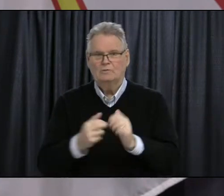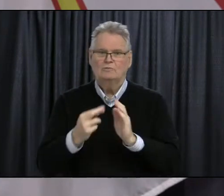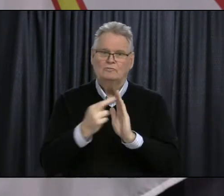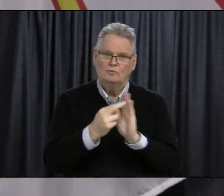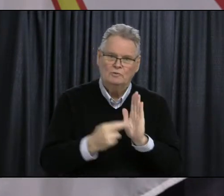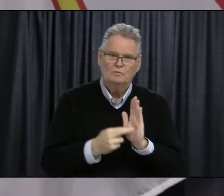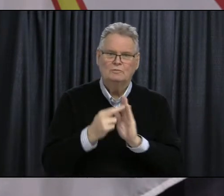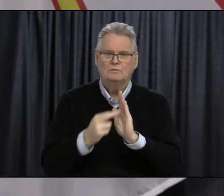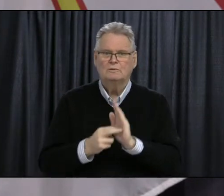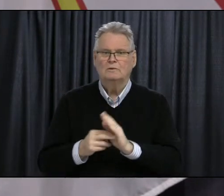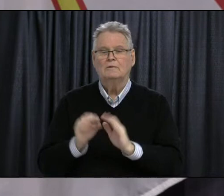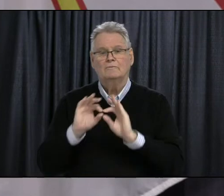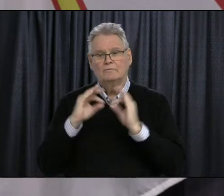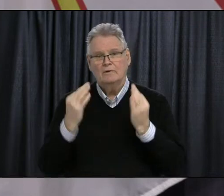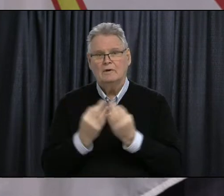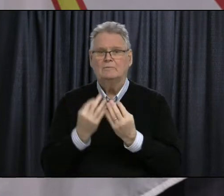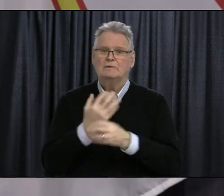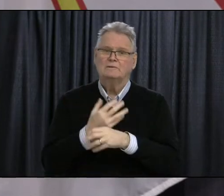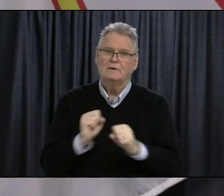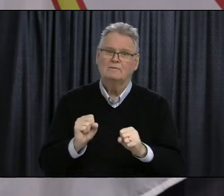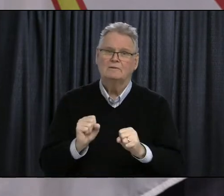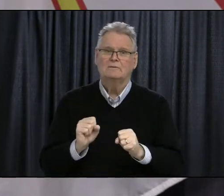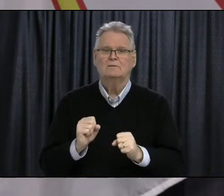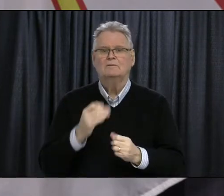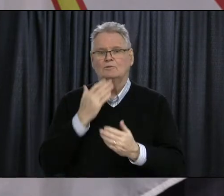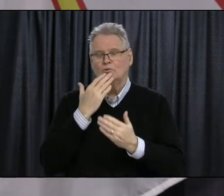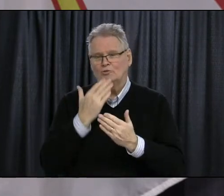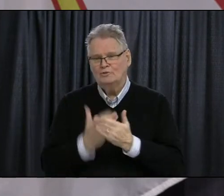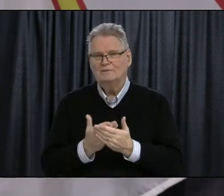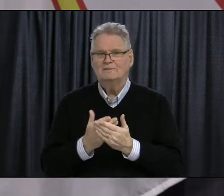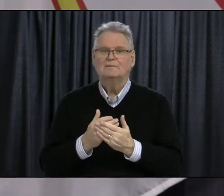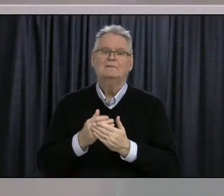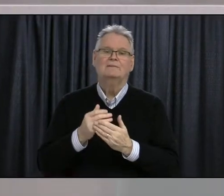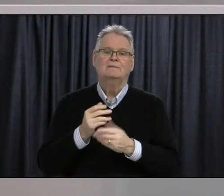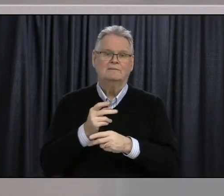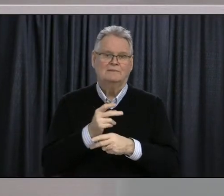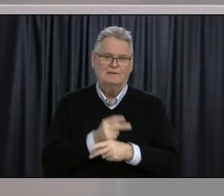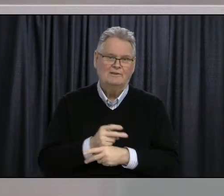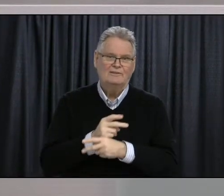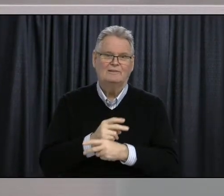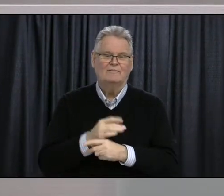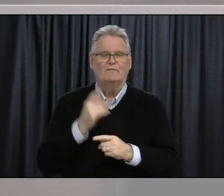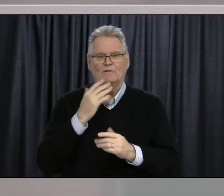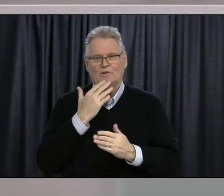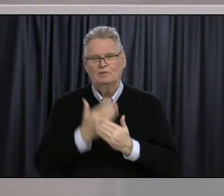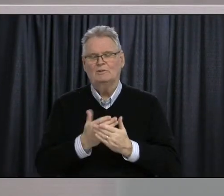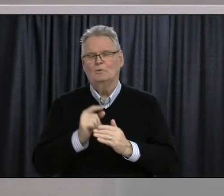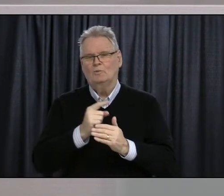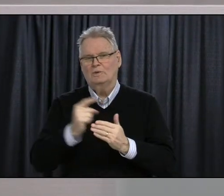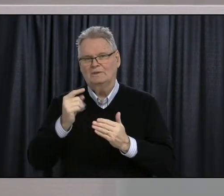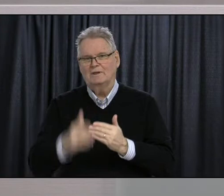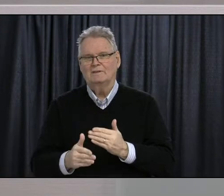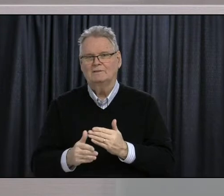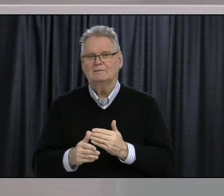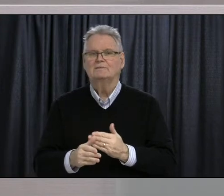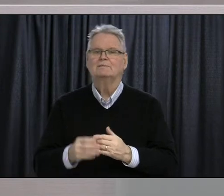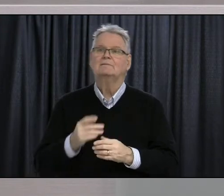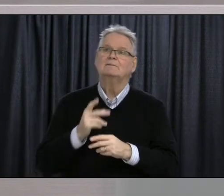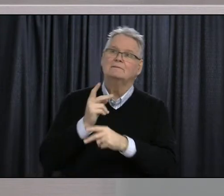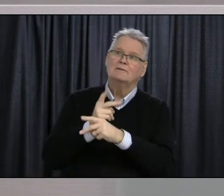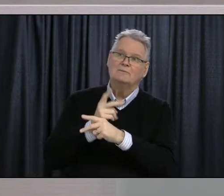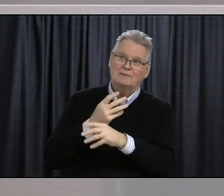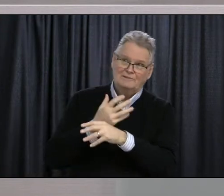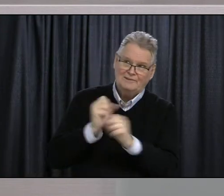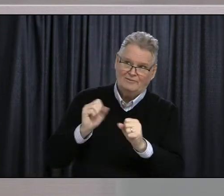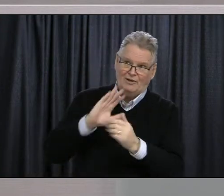possible, and take care. Have a good weekend. Thank you, Dr. Fitzgerald. Stay safe, everyone. Take care of yourselves and each other,